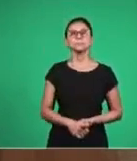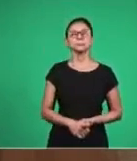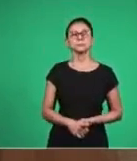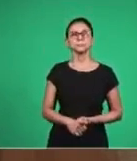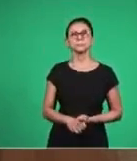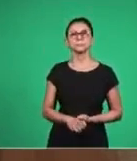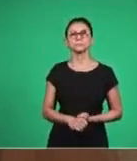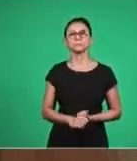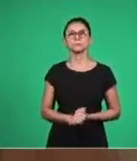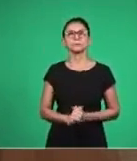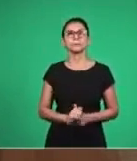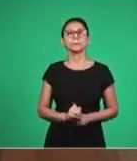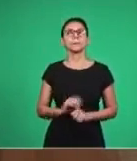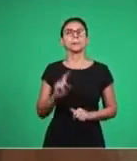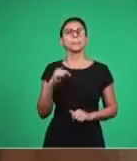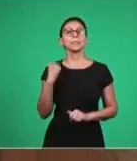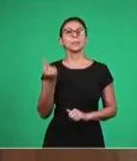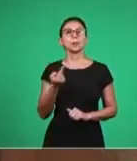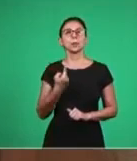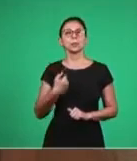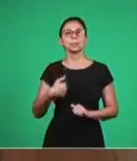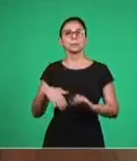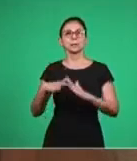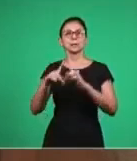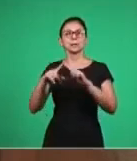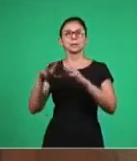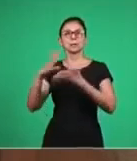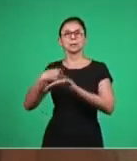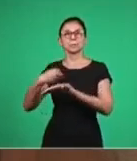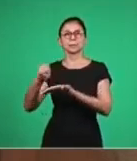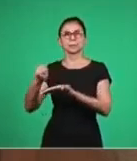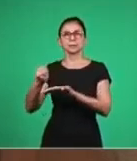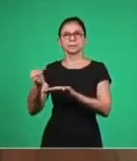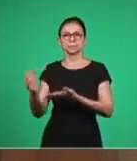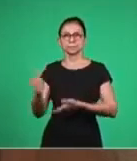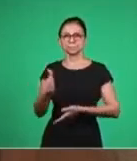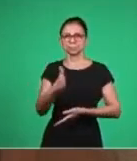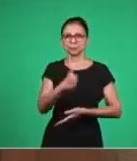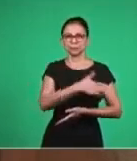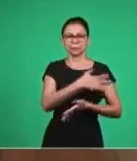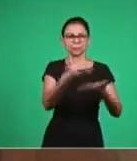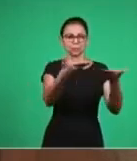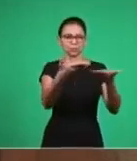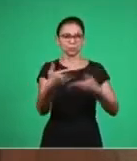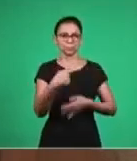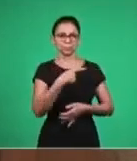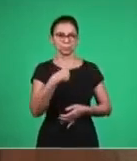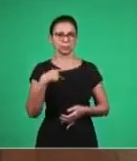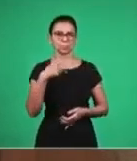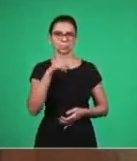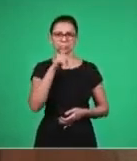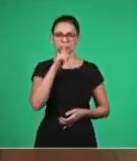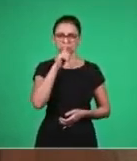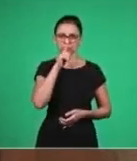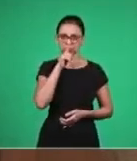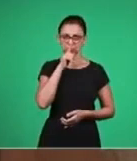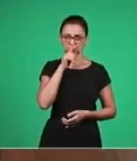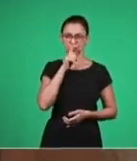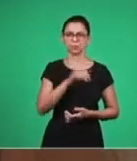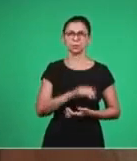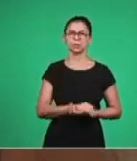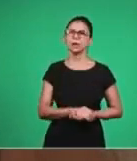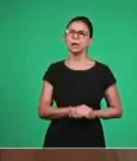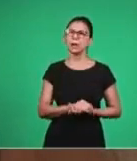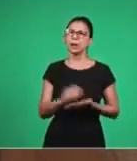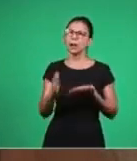continue to do this more and more, because the church will be raptured. And now I'm going to